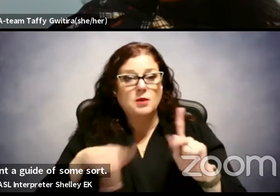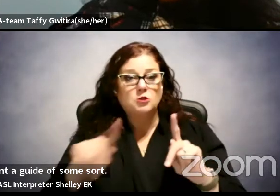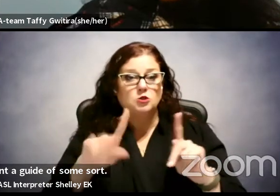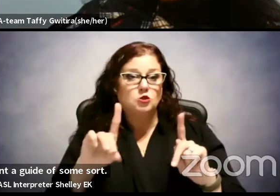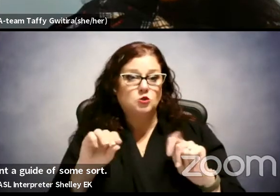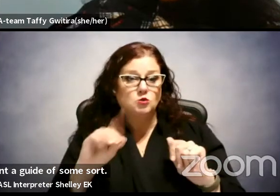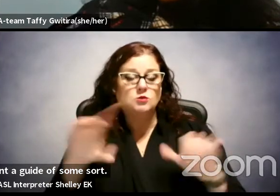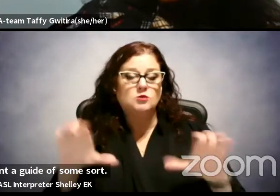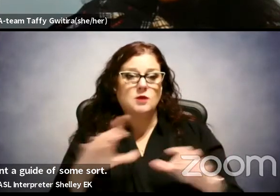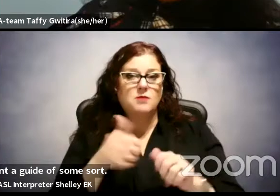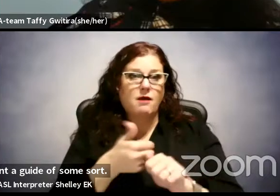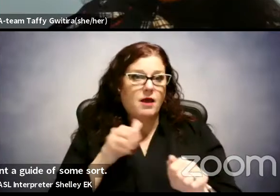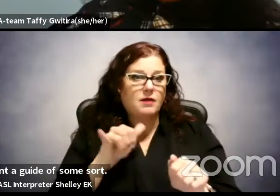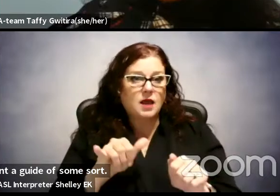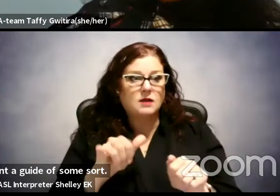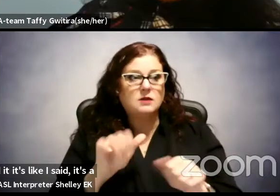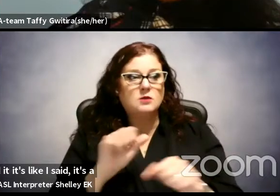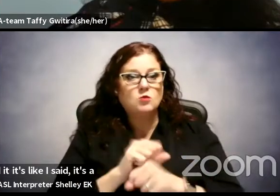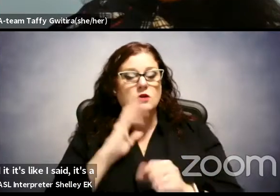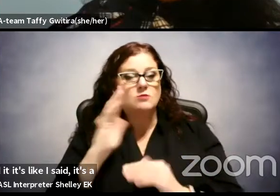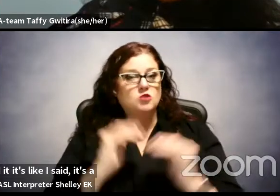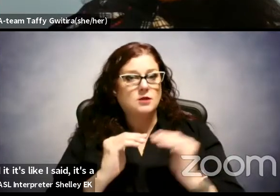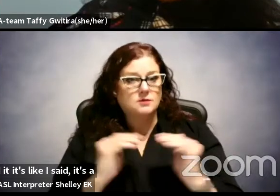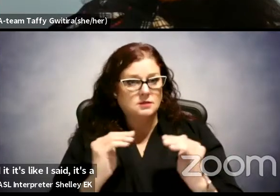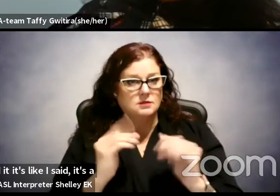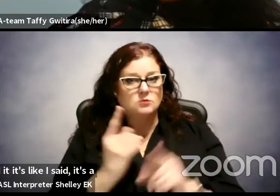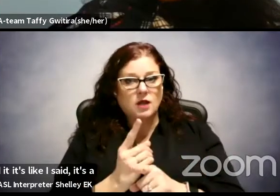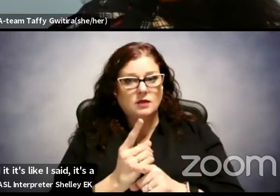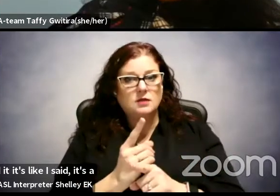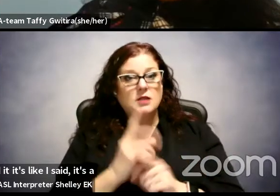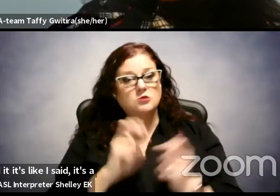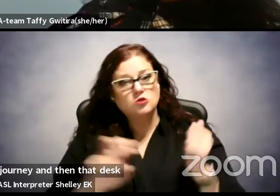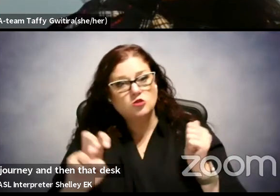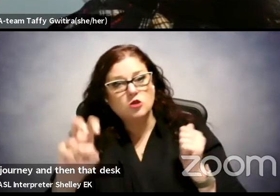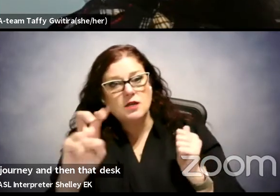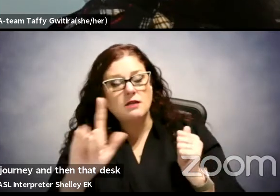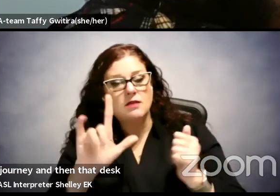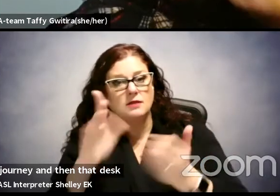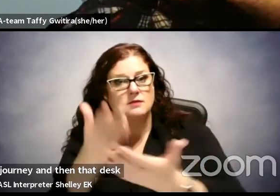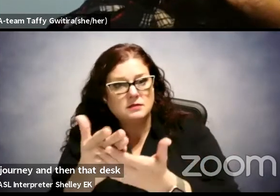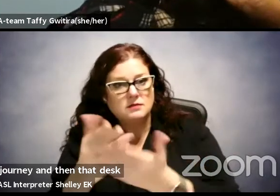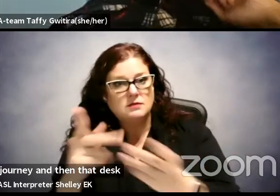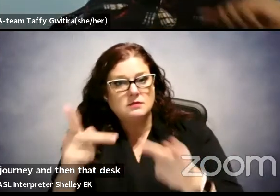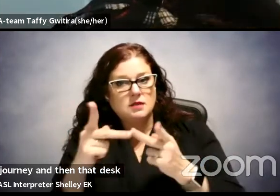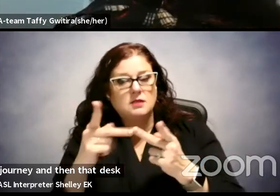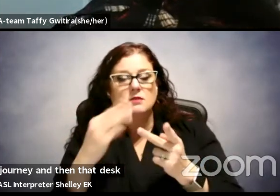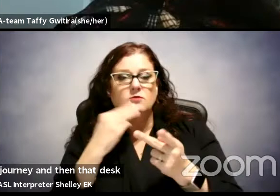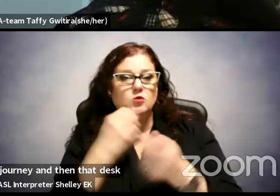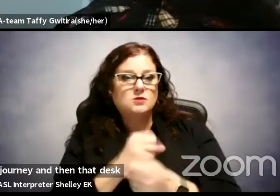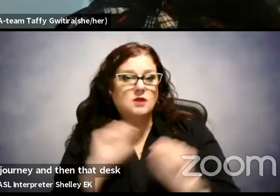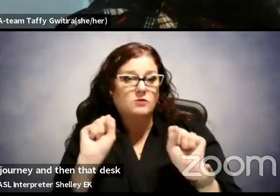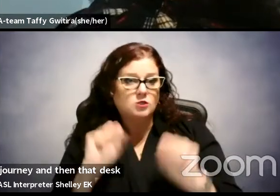action behind it. It's, like I said, it's a work of justice, right? It's the journey, and then that destination is food sovereignty.